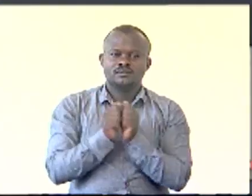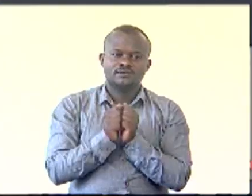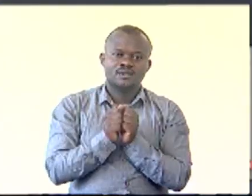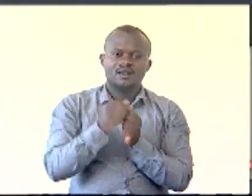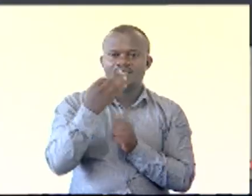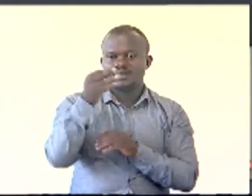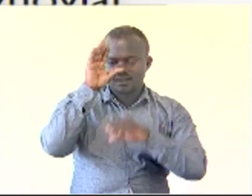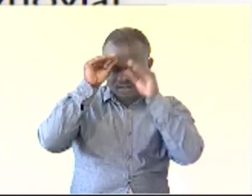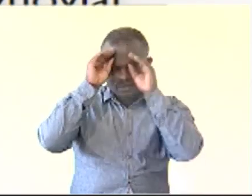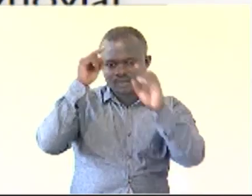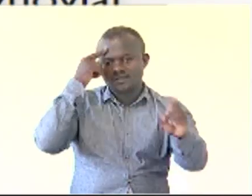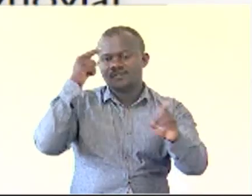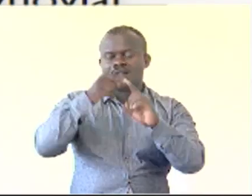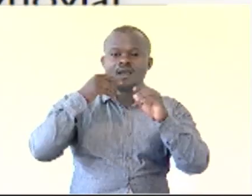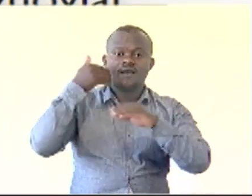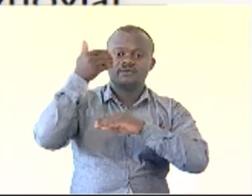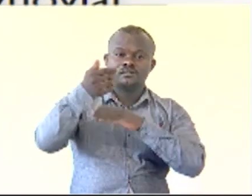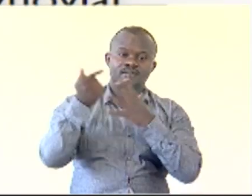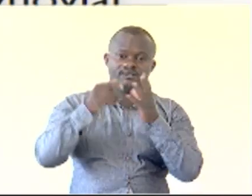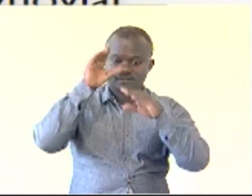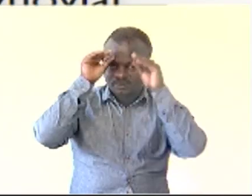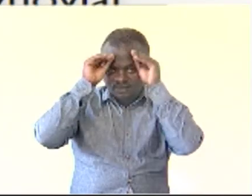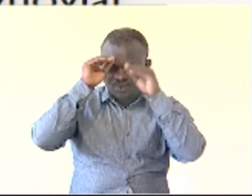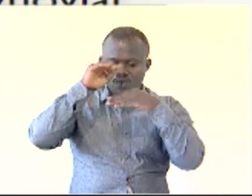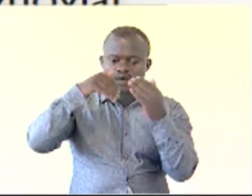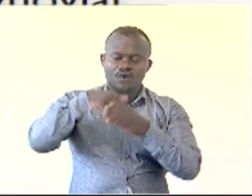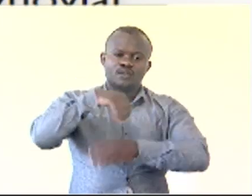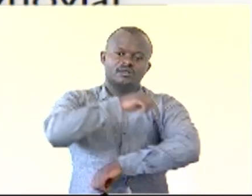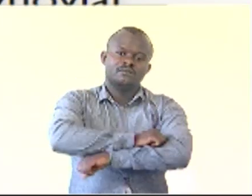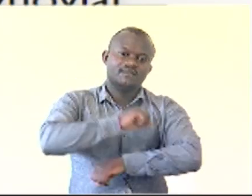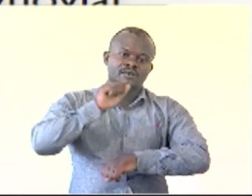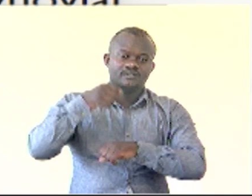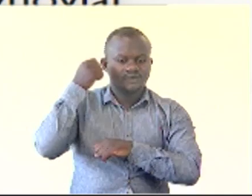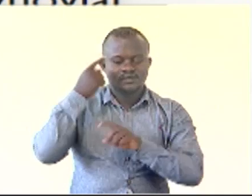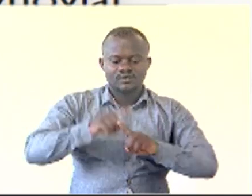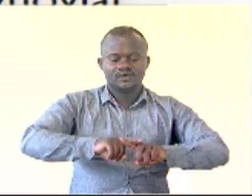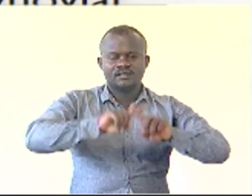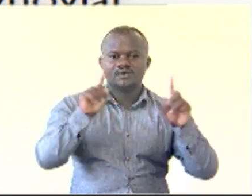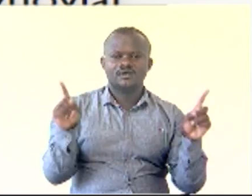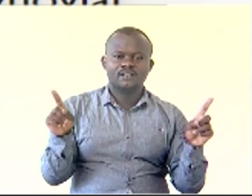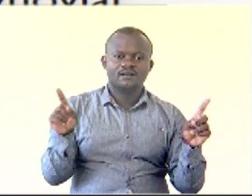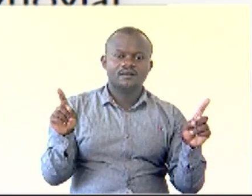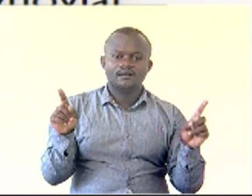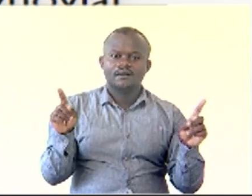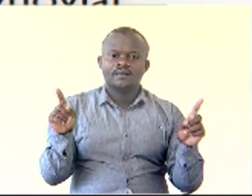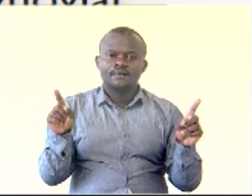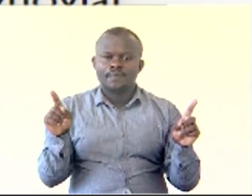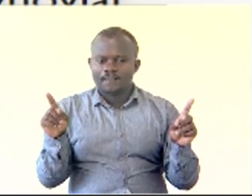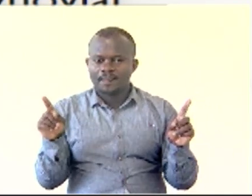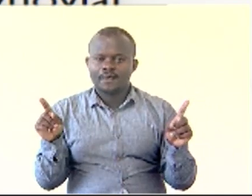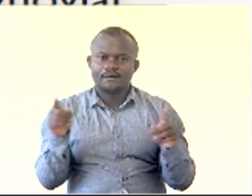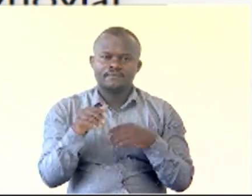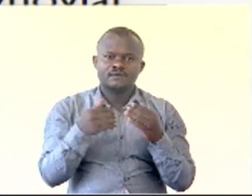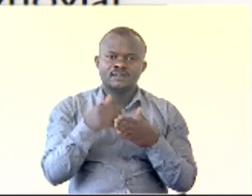learning objectives. After this lesson, every student should be able to differentiate between a hinge joint and a ball and